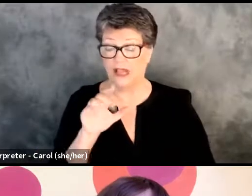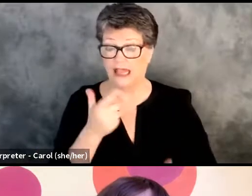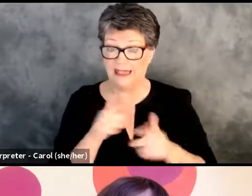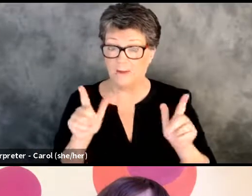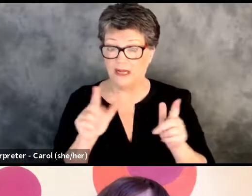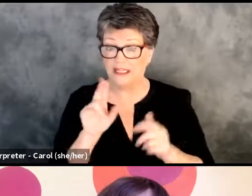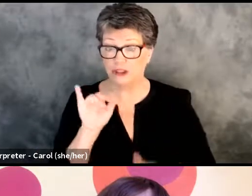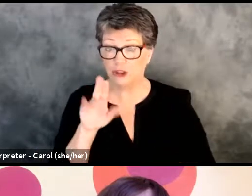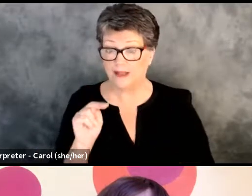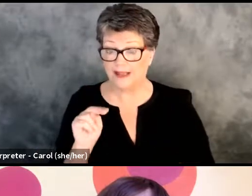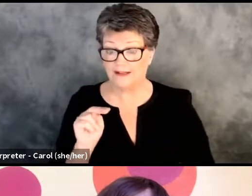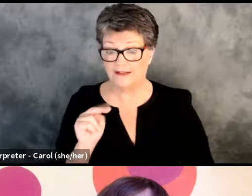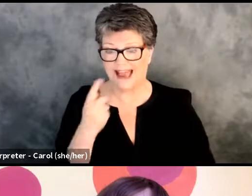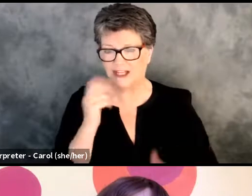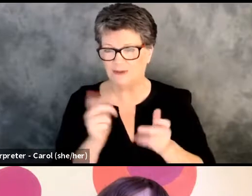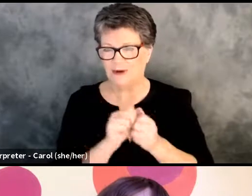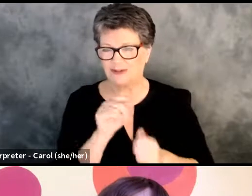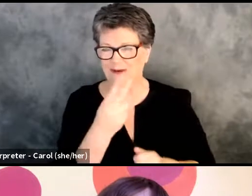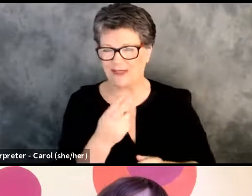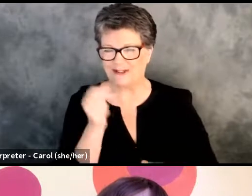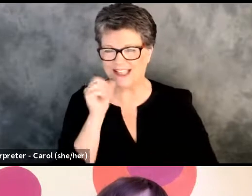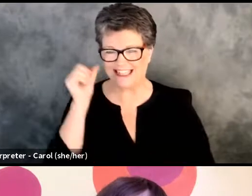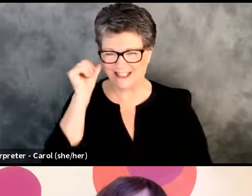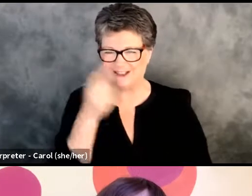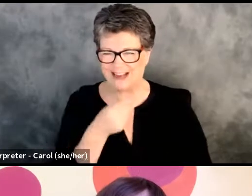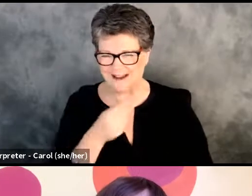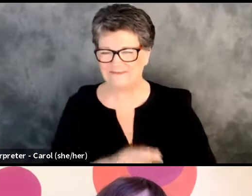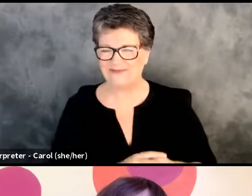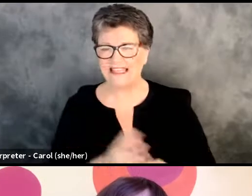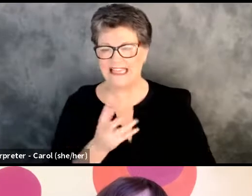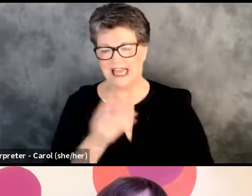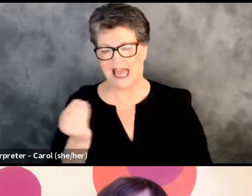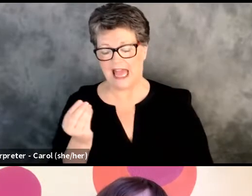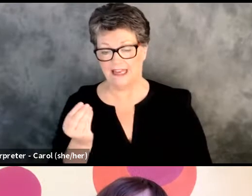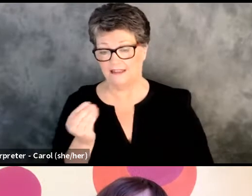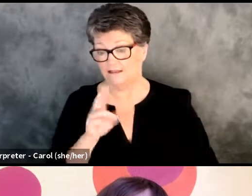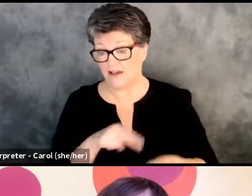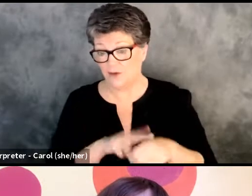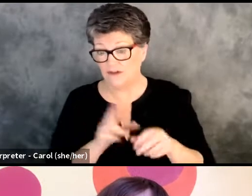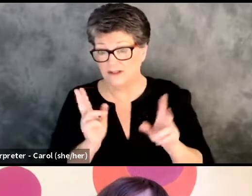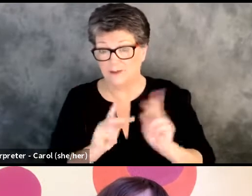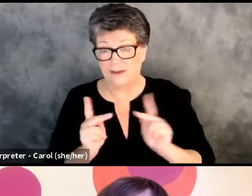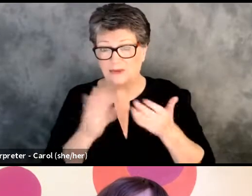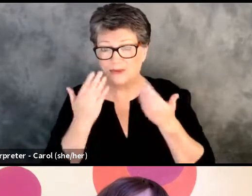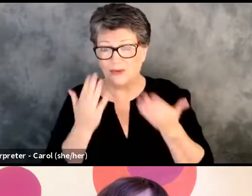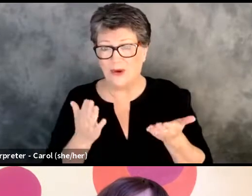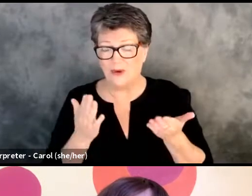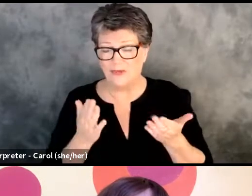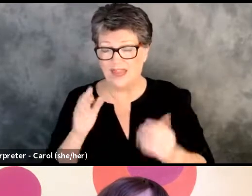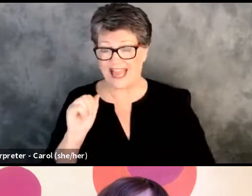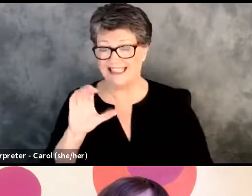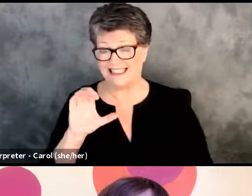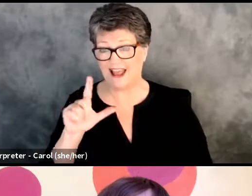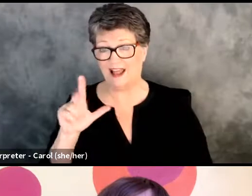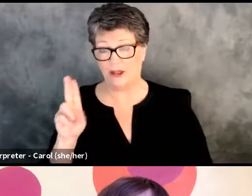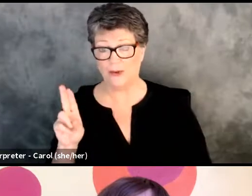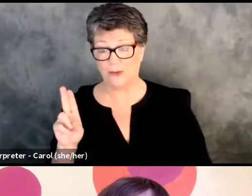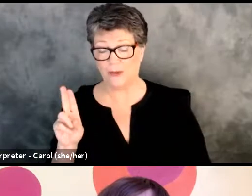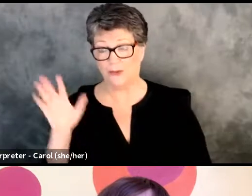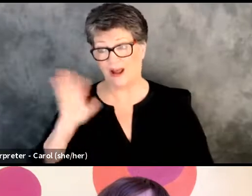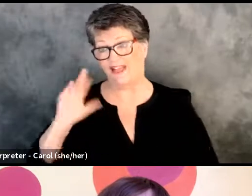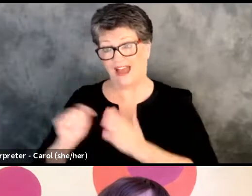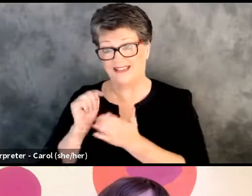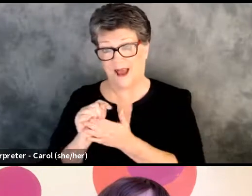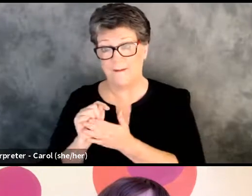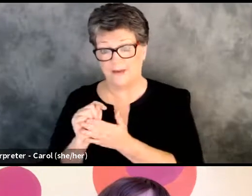with them Thursday and yesterday. And of course, people don't know that ACLU at that